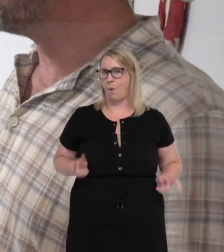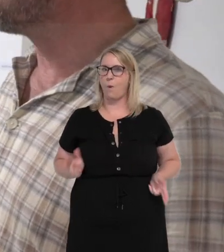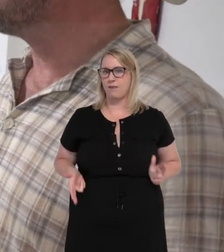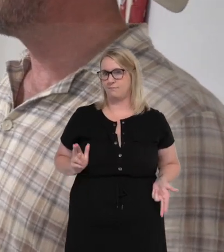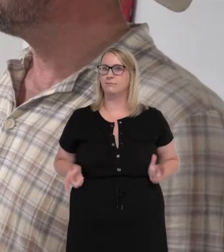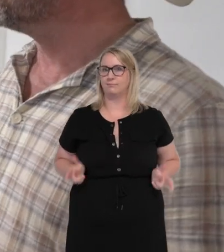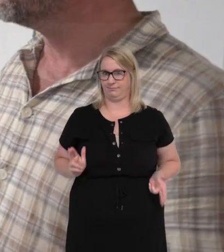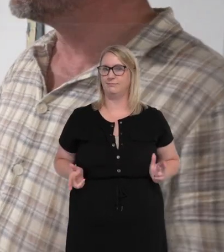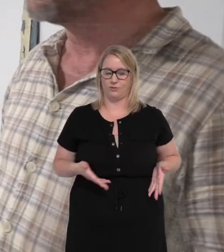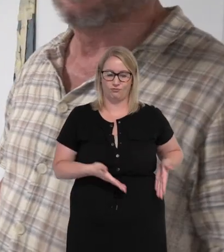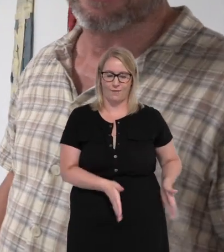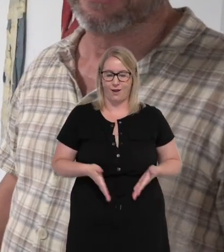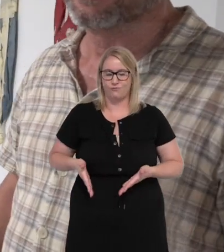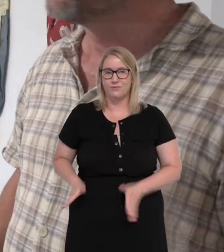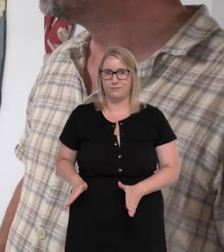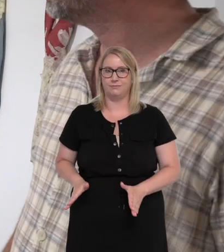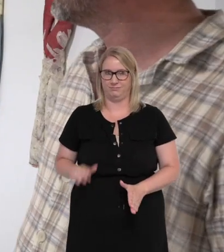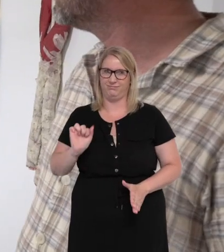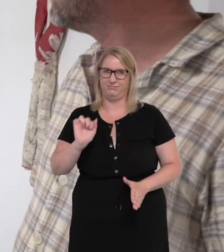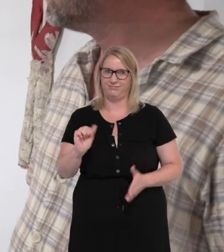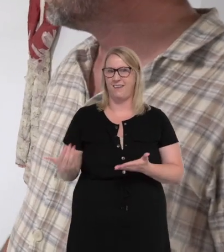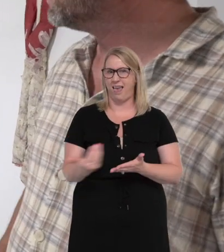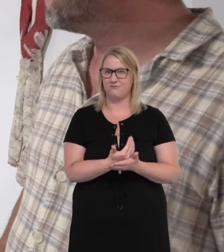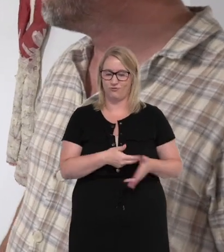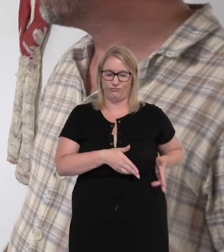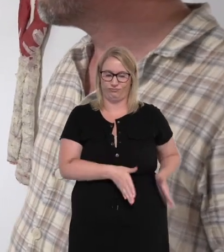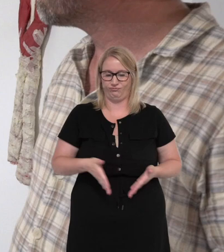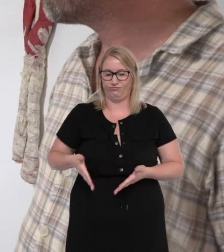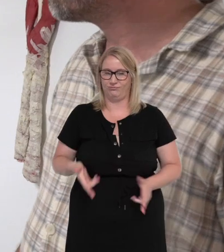cowboy trousers or jean collection.